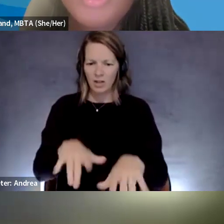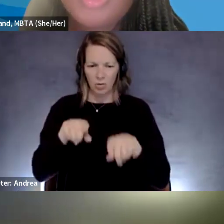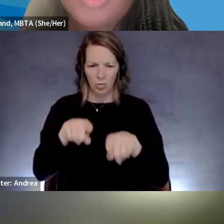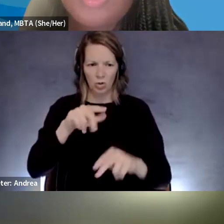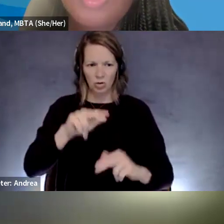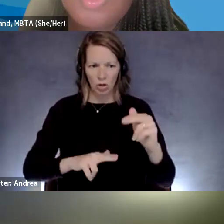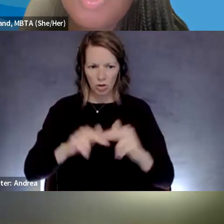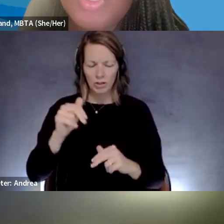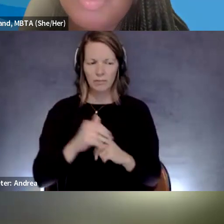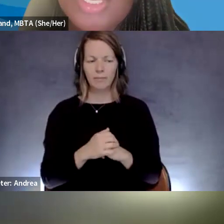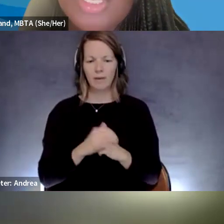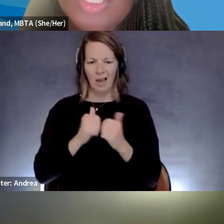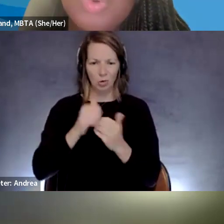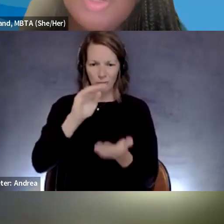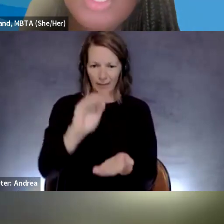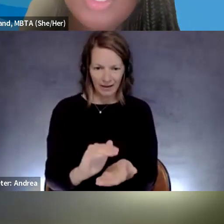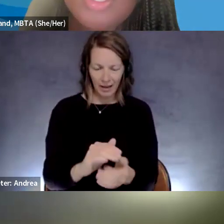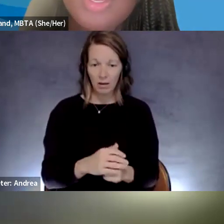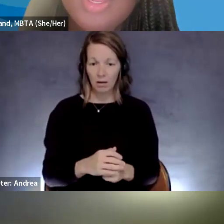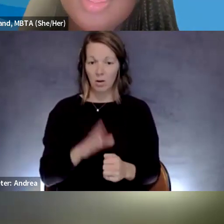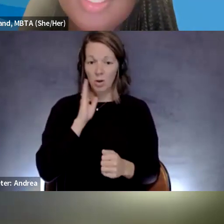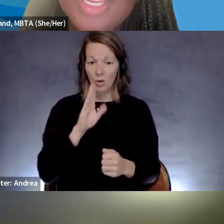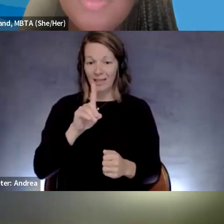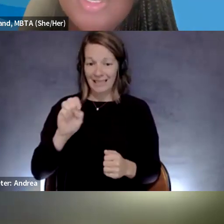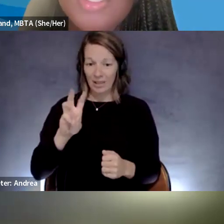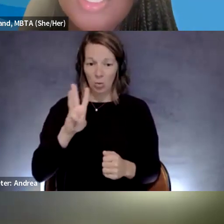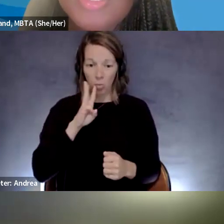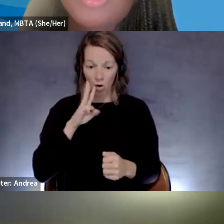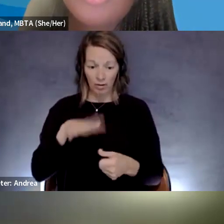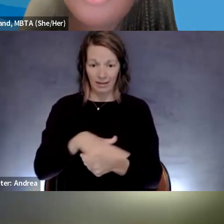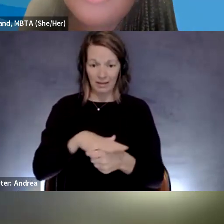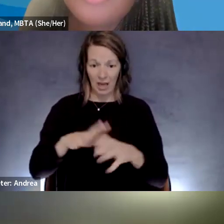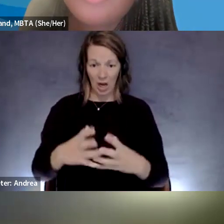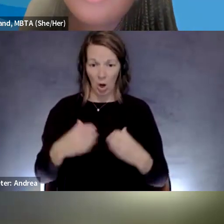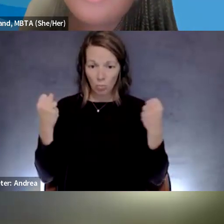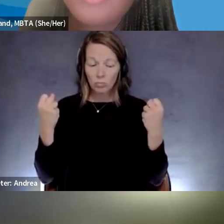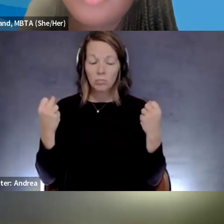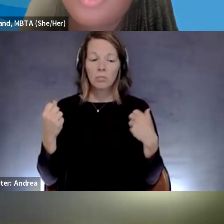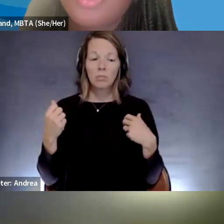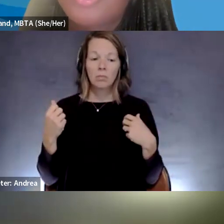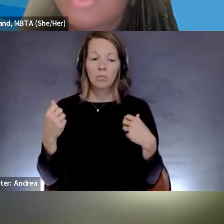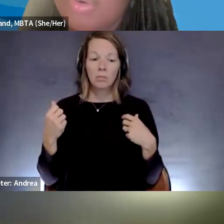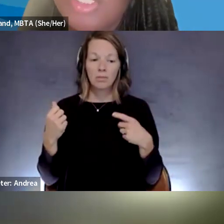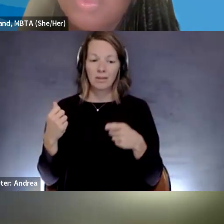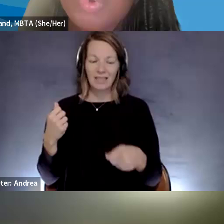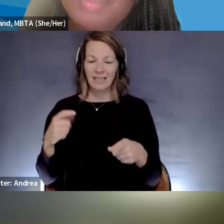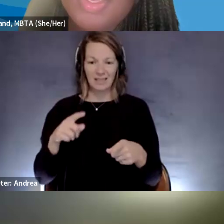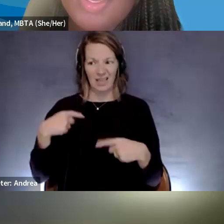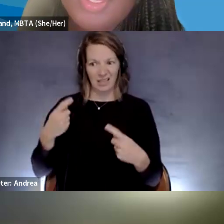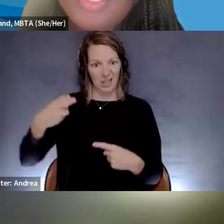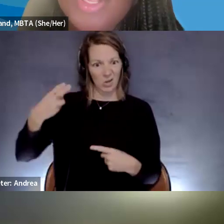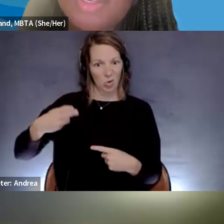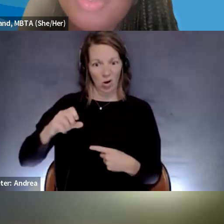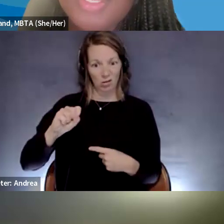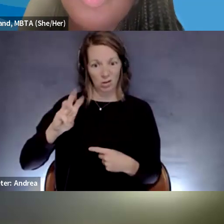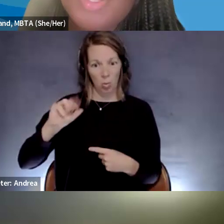doing to mitigate it. Will you be dewatering? The site you've chosen is in a historic swamp,